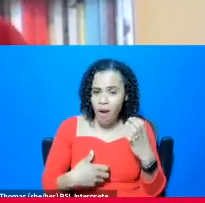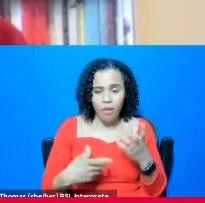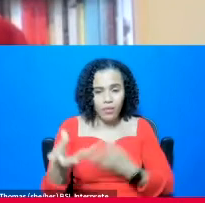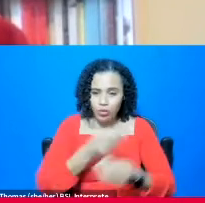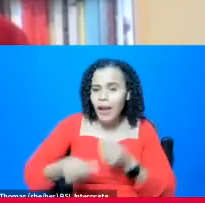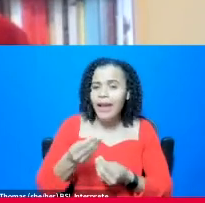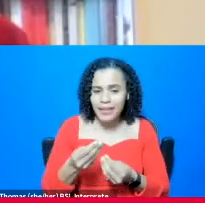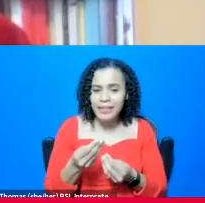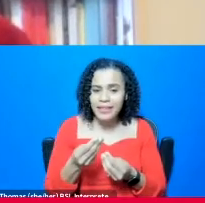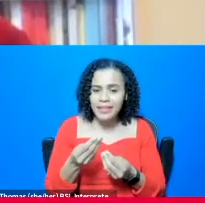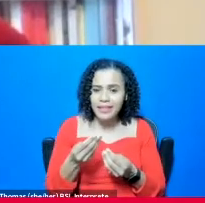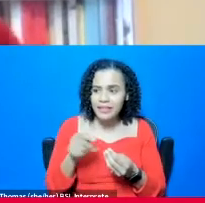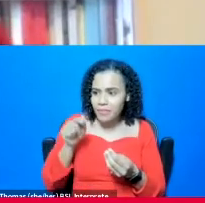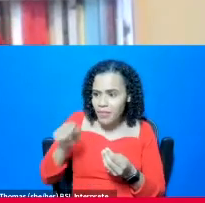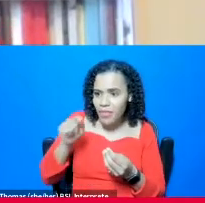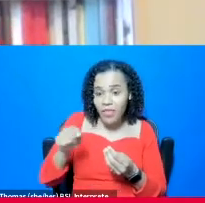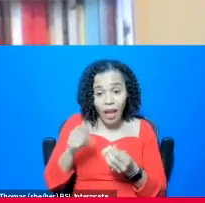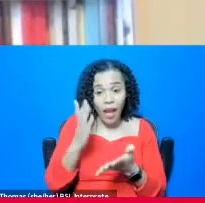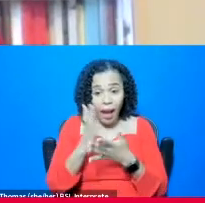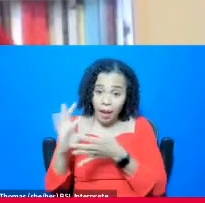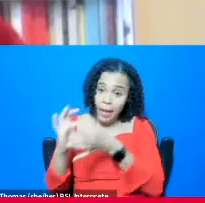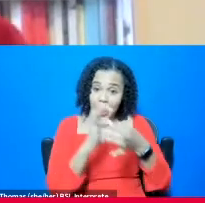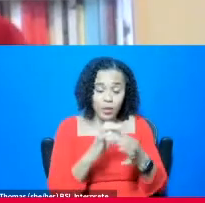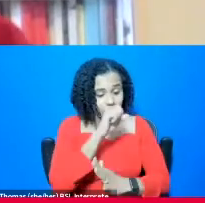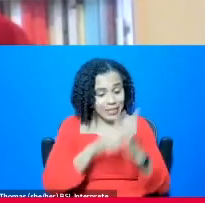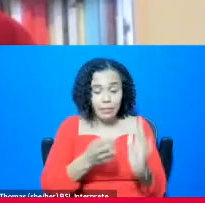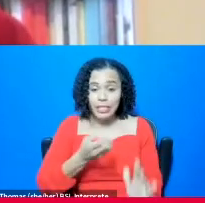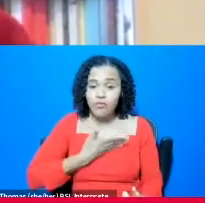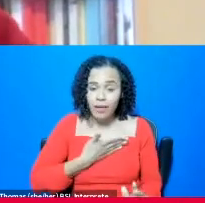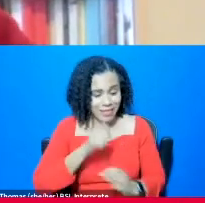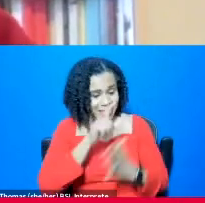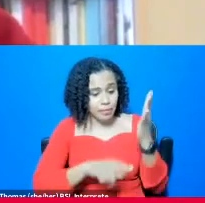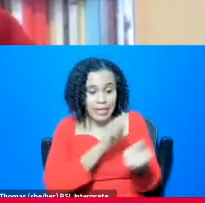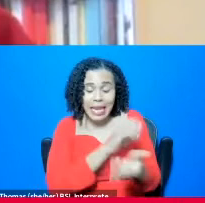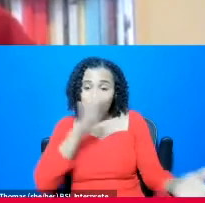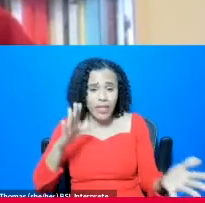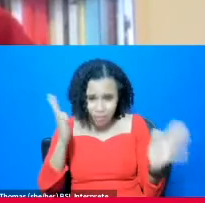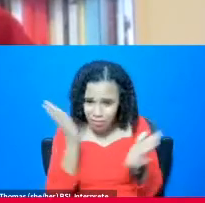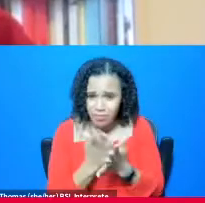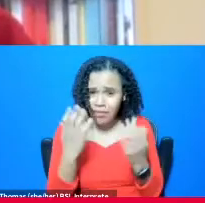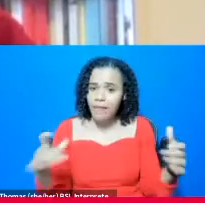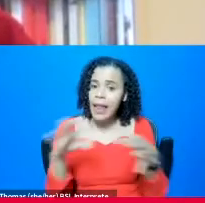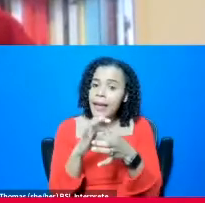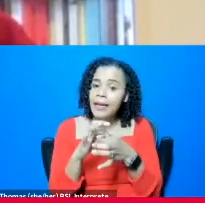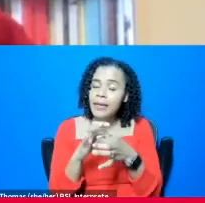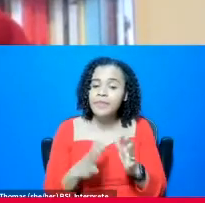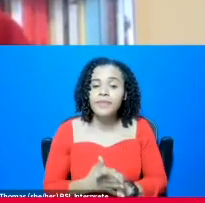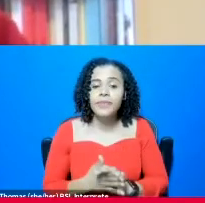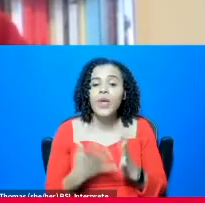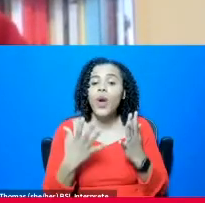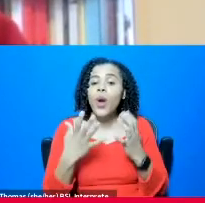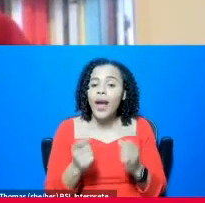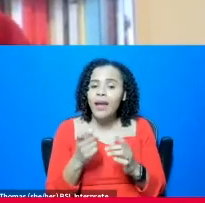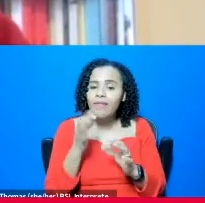to, you know, disability rights and disability liberation. So I've got some kind of questions